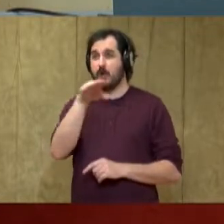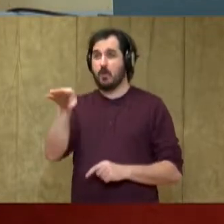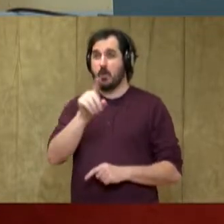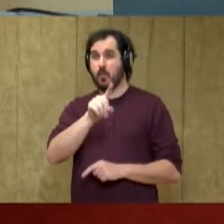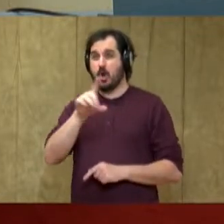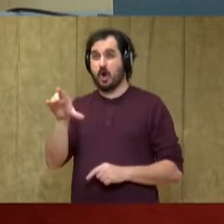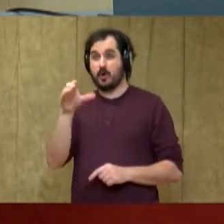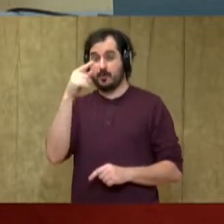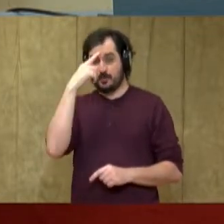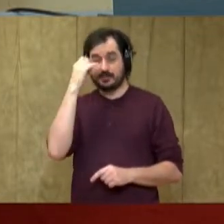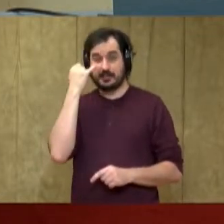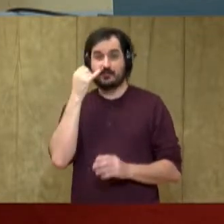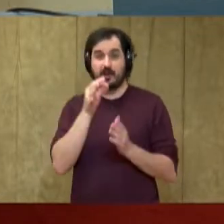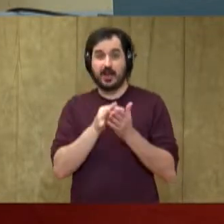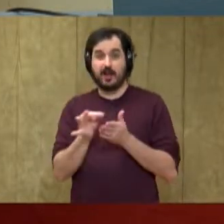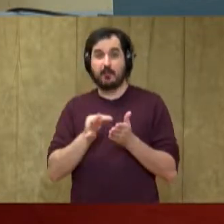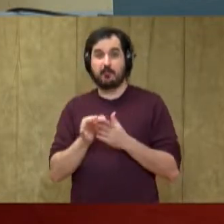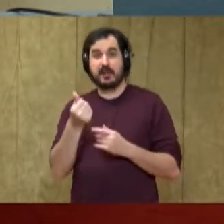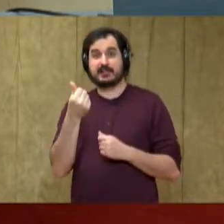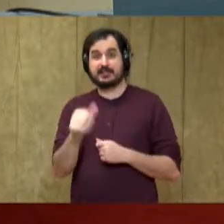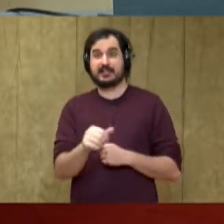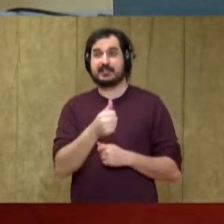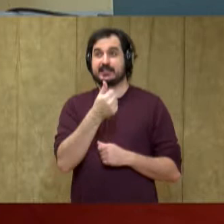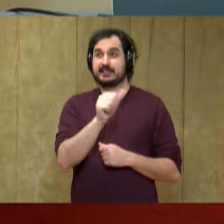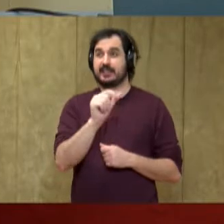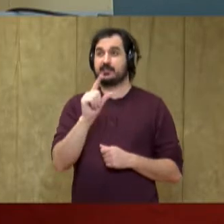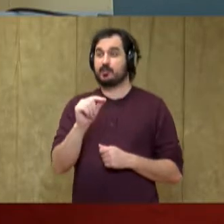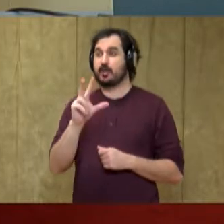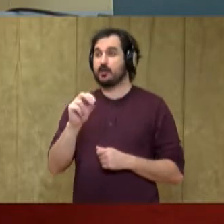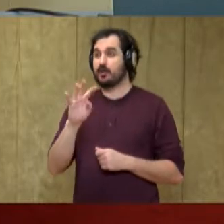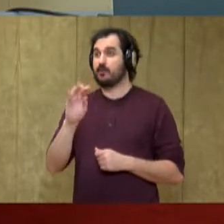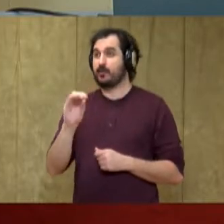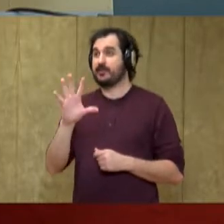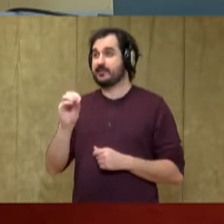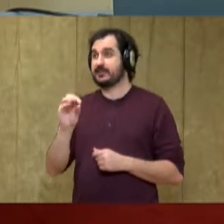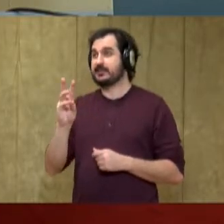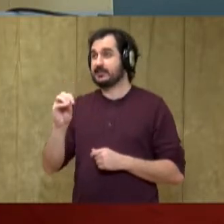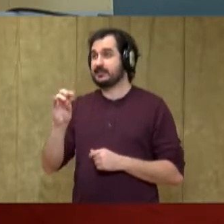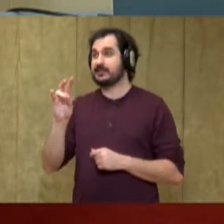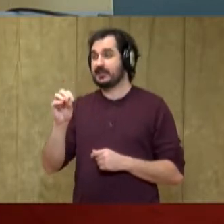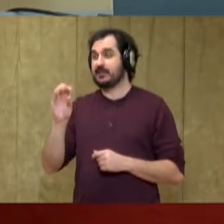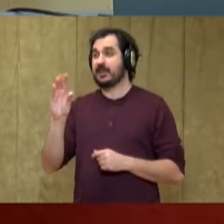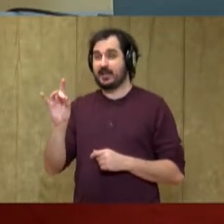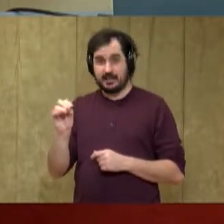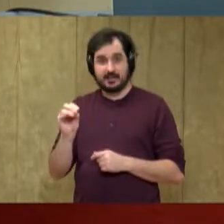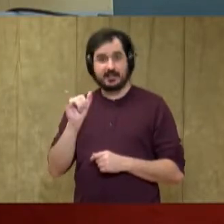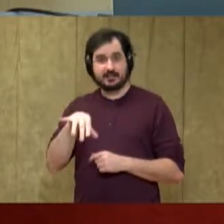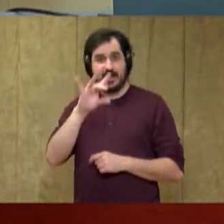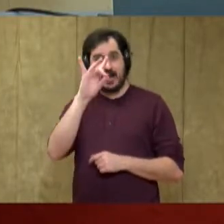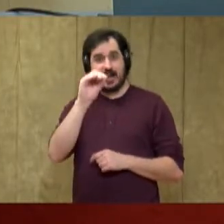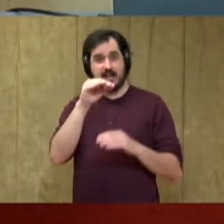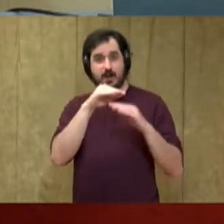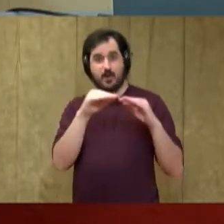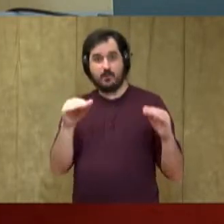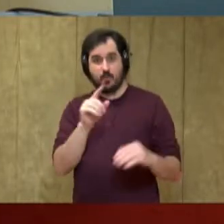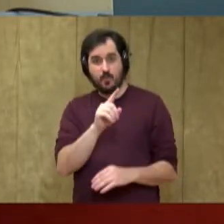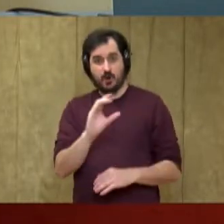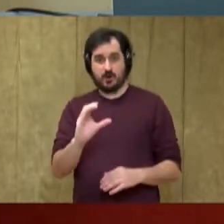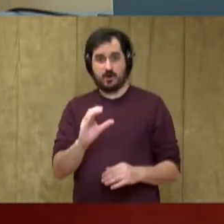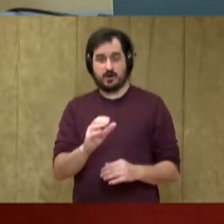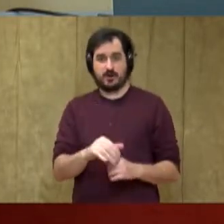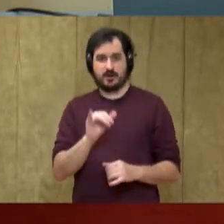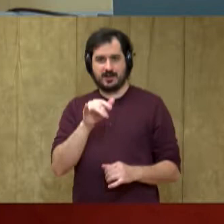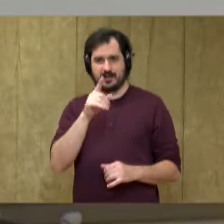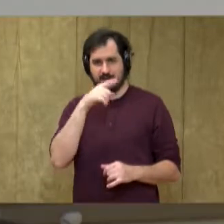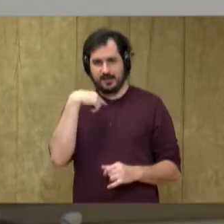by tens, 10, 20, 30, 40, 50, 60, 70, 80, it's 80 hundredths. Looks like 0.80.